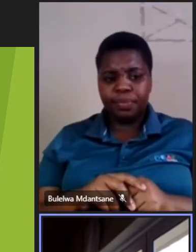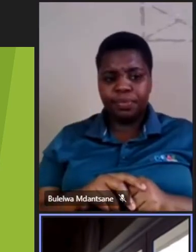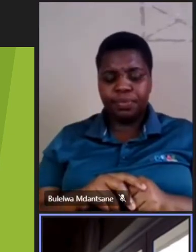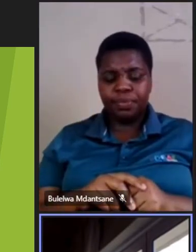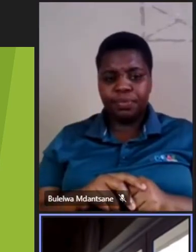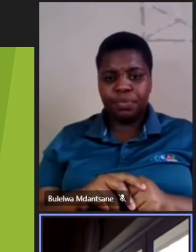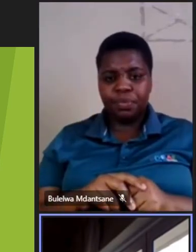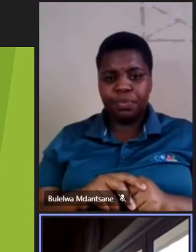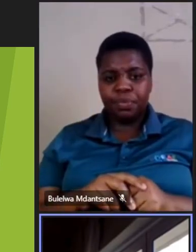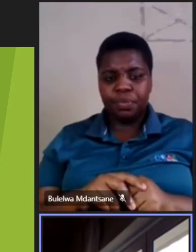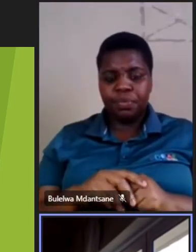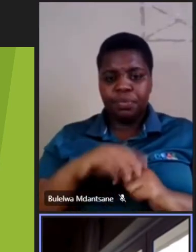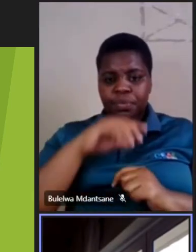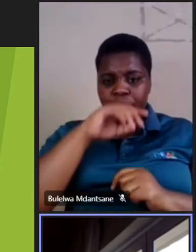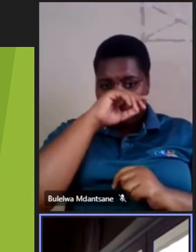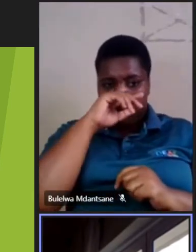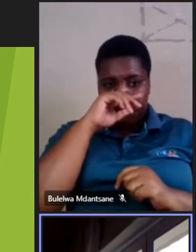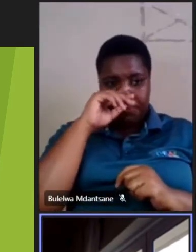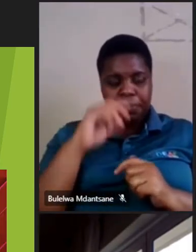knowledge hub.